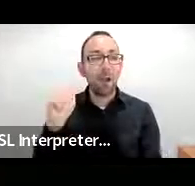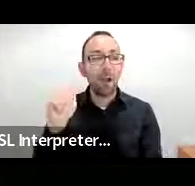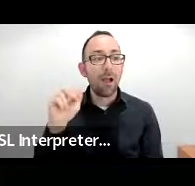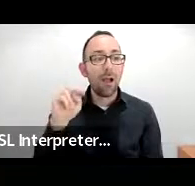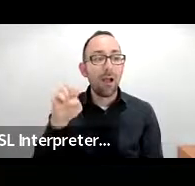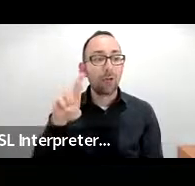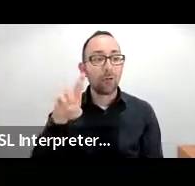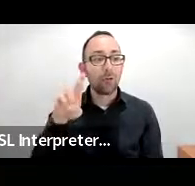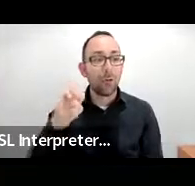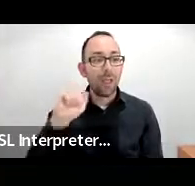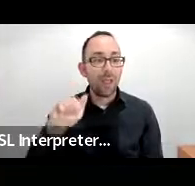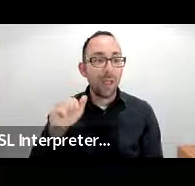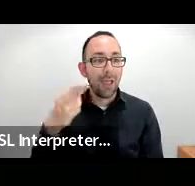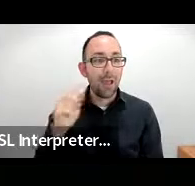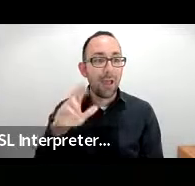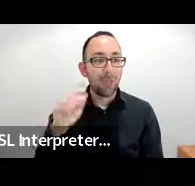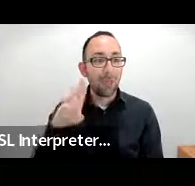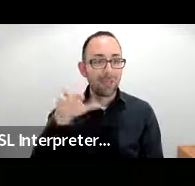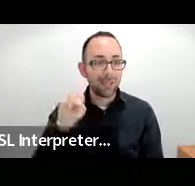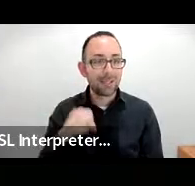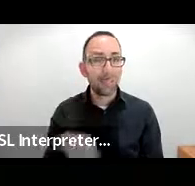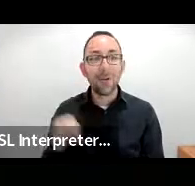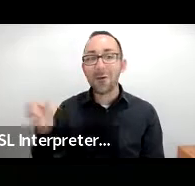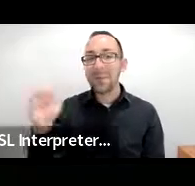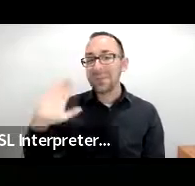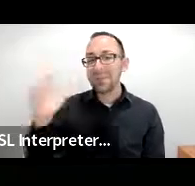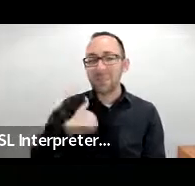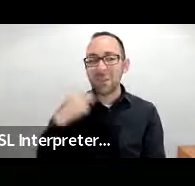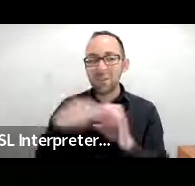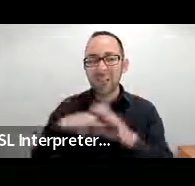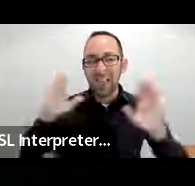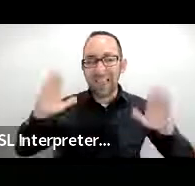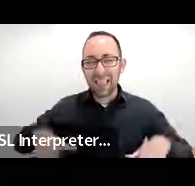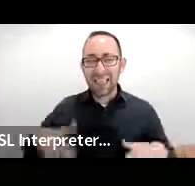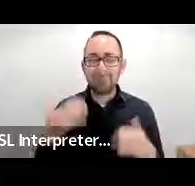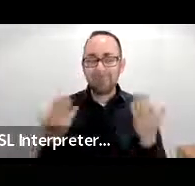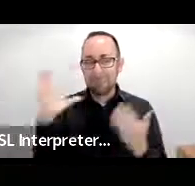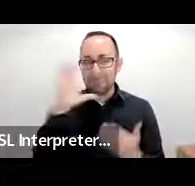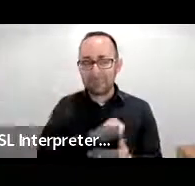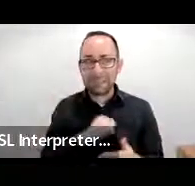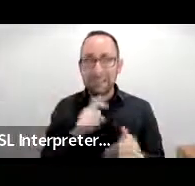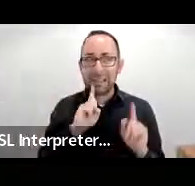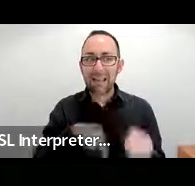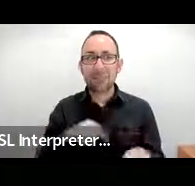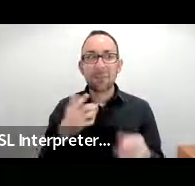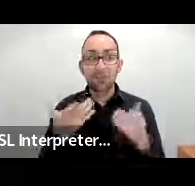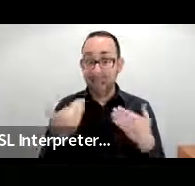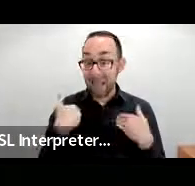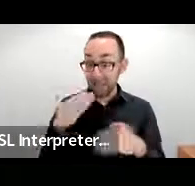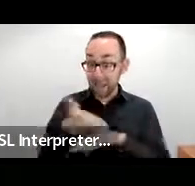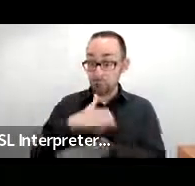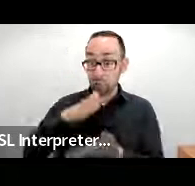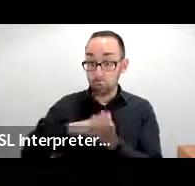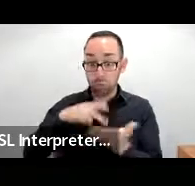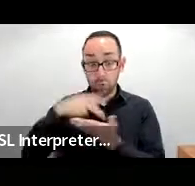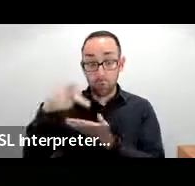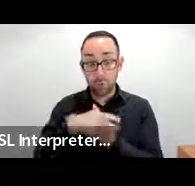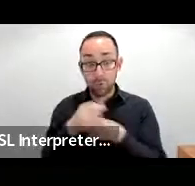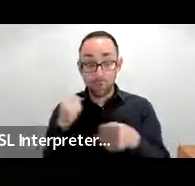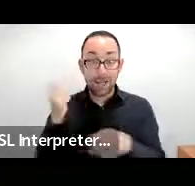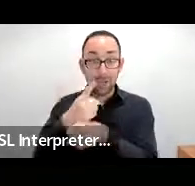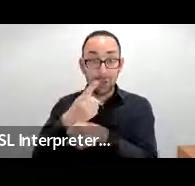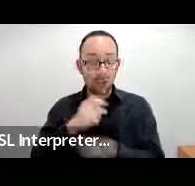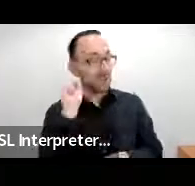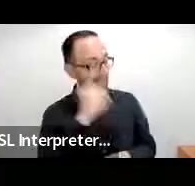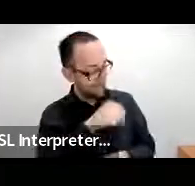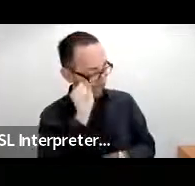Andrea Harumbas. Yeah, I joined late, so this might be a repeat, but will there be after-school programs next year? Yes.